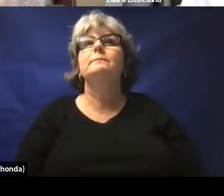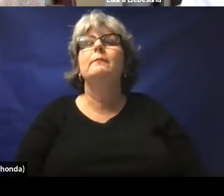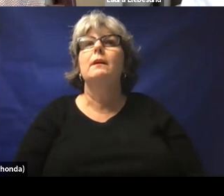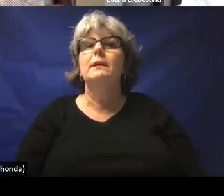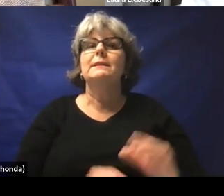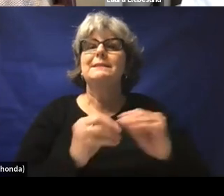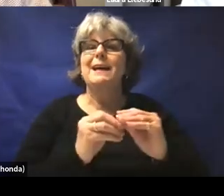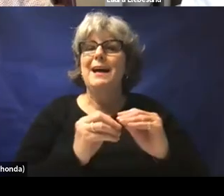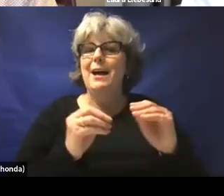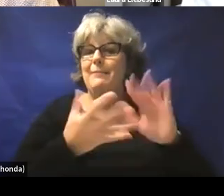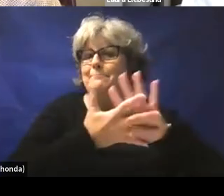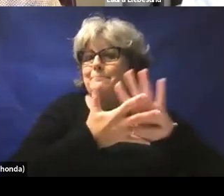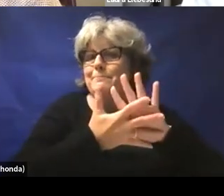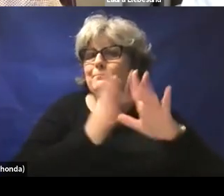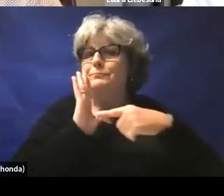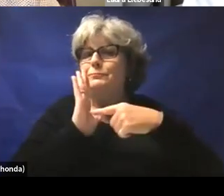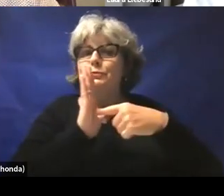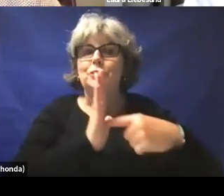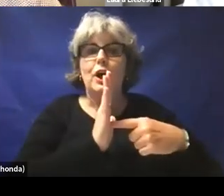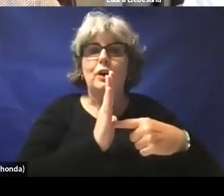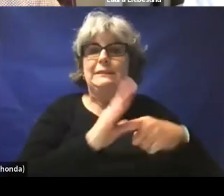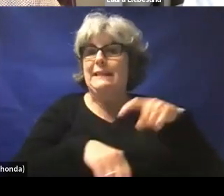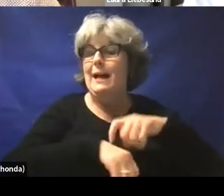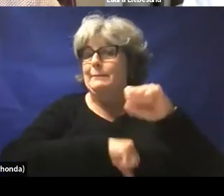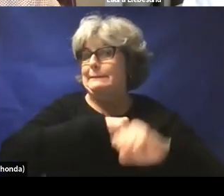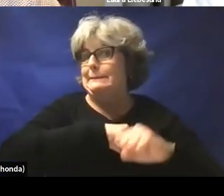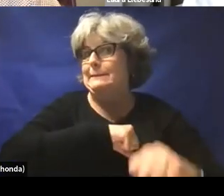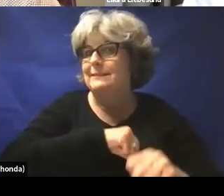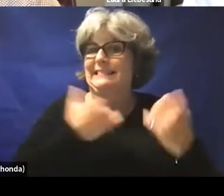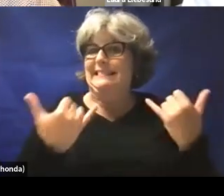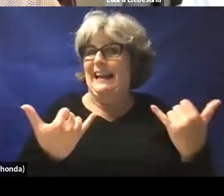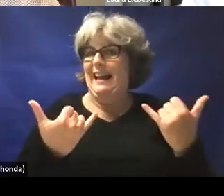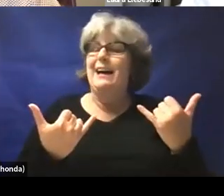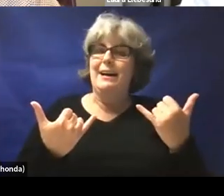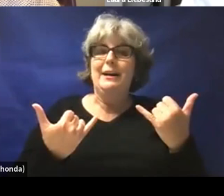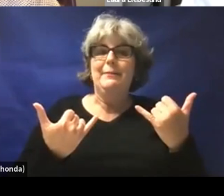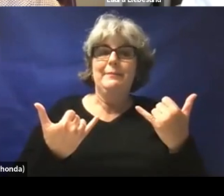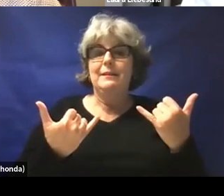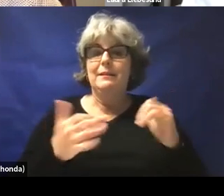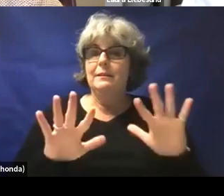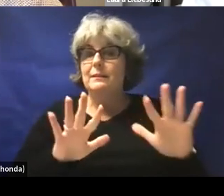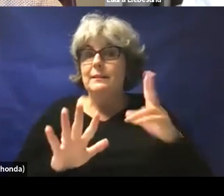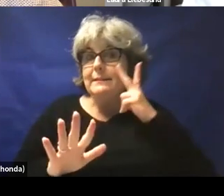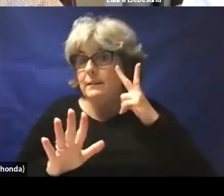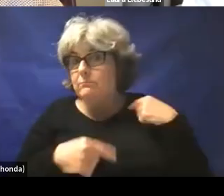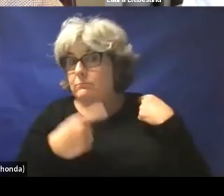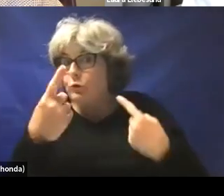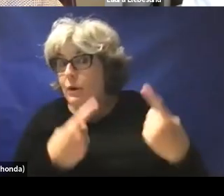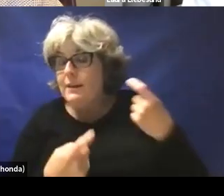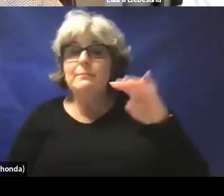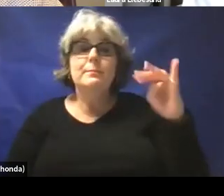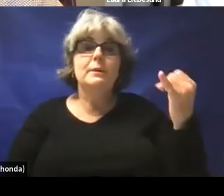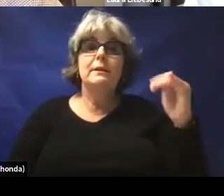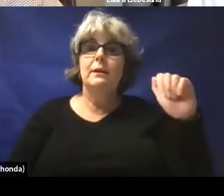we have some clips involved with that, but I think we've gone a little bit long. So I wanted to stop now to see if there are questions from Jasper or